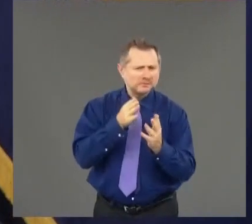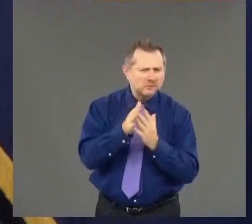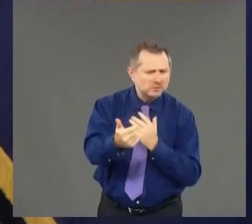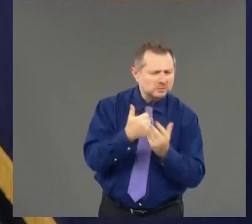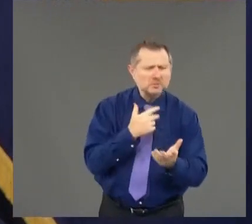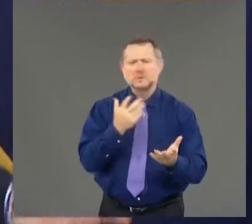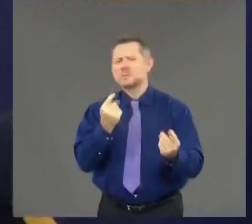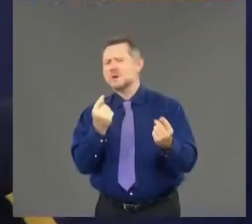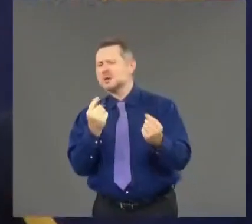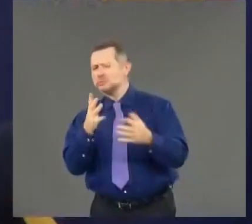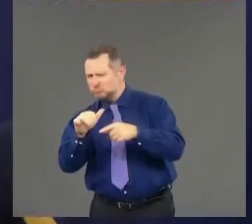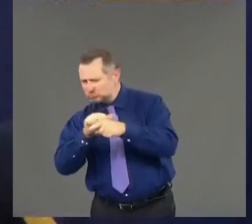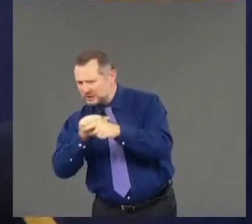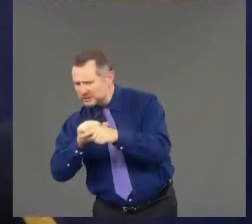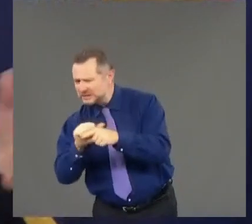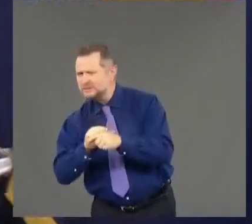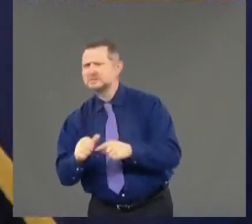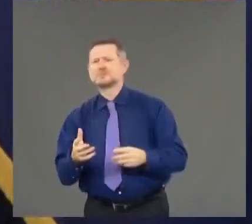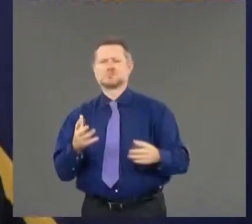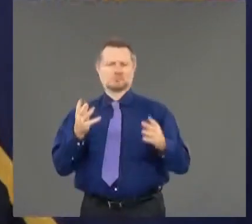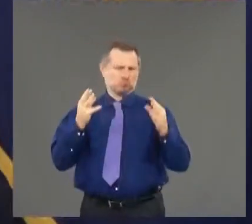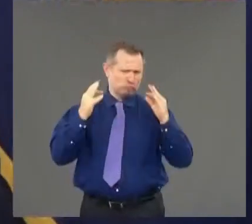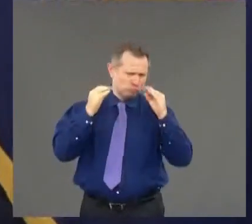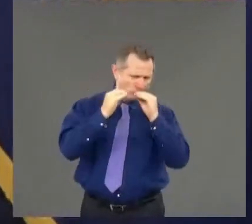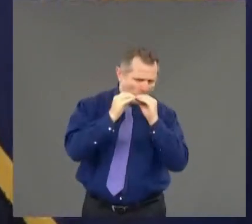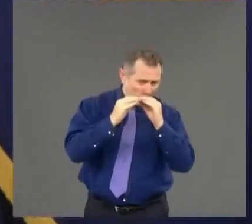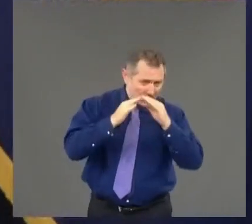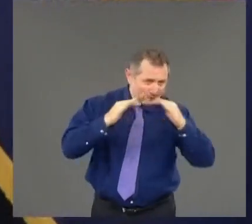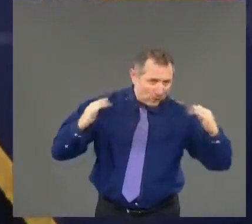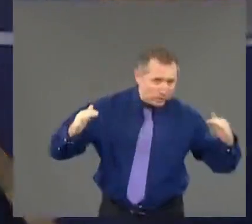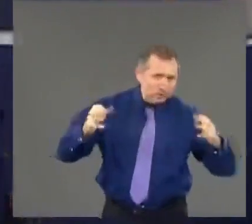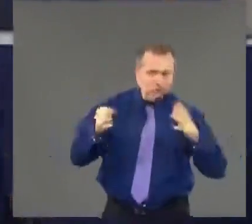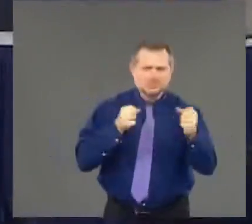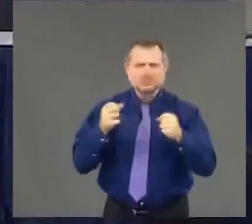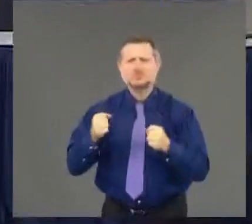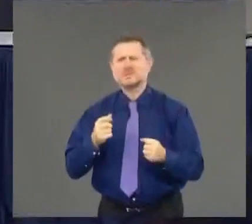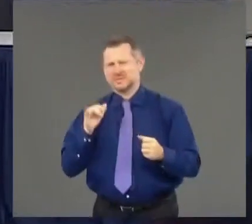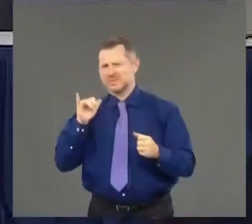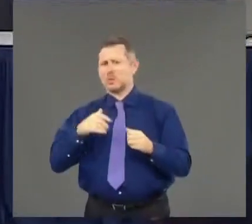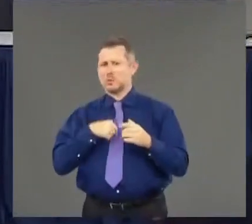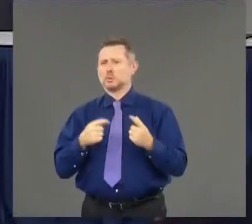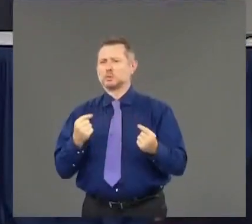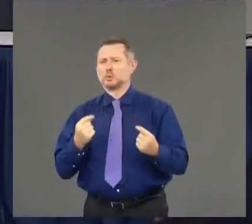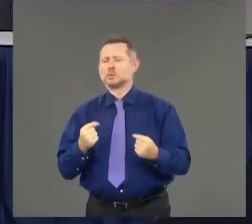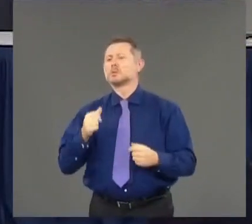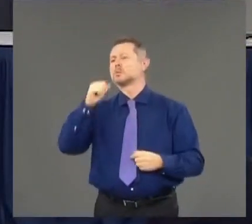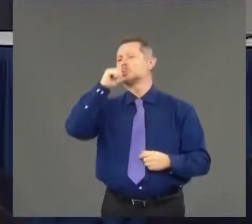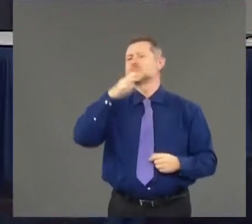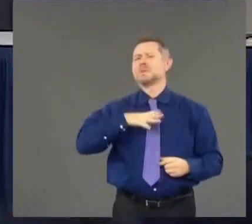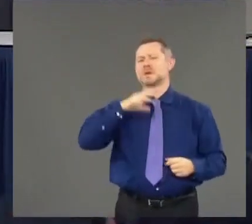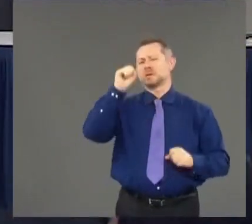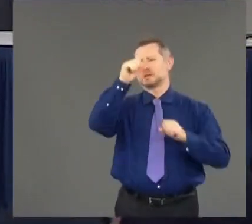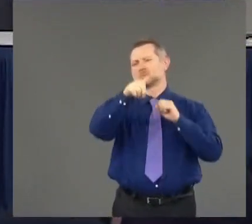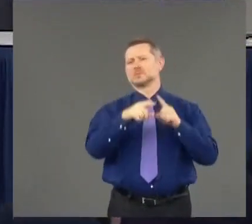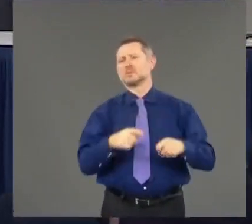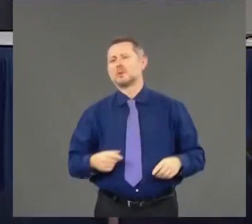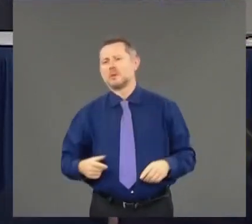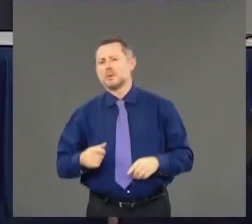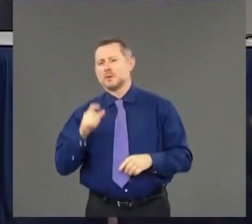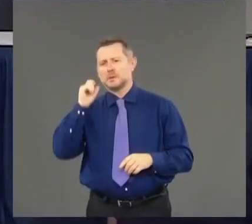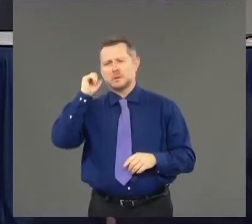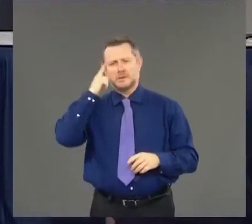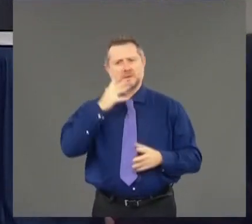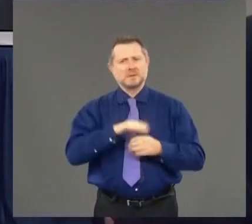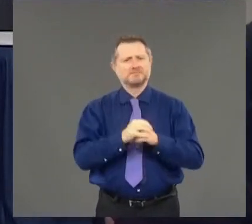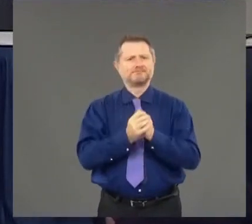workforce? What did it do? That's what I would have done if I was a reporter. The process and the approach to that sounds like it would